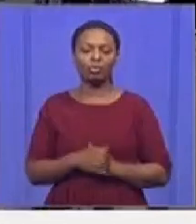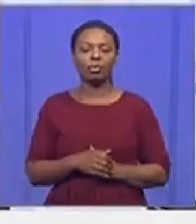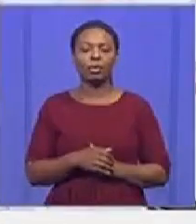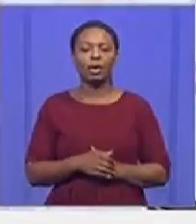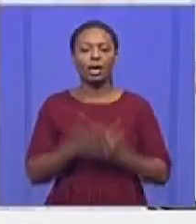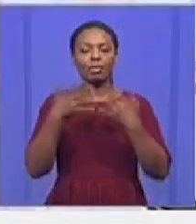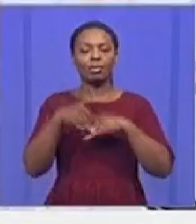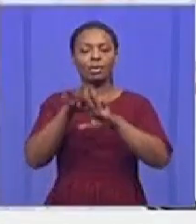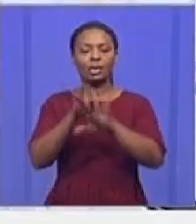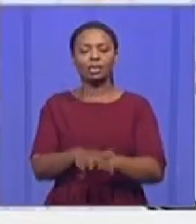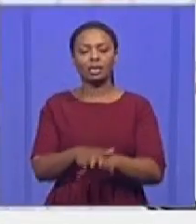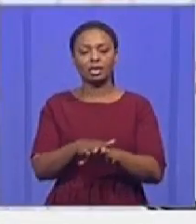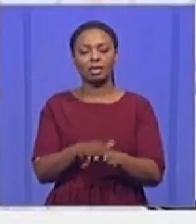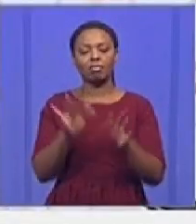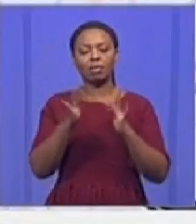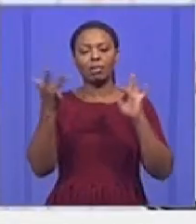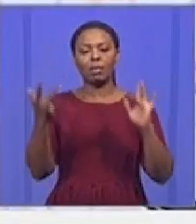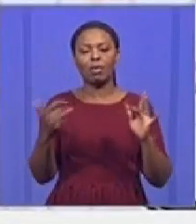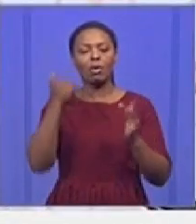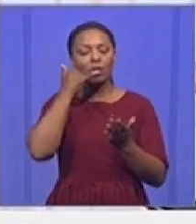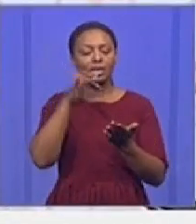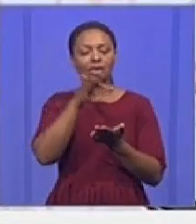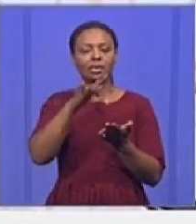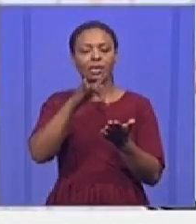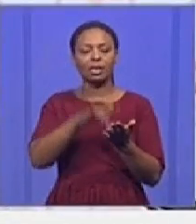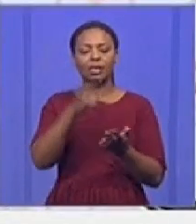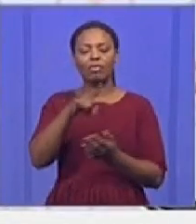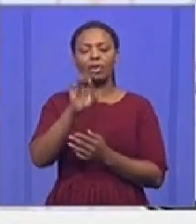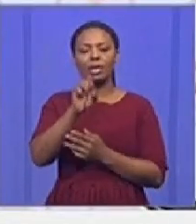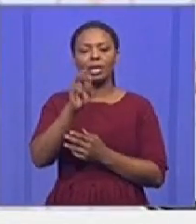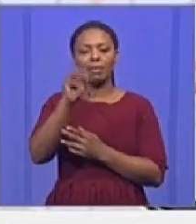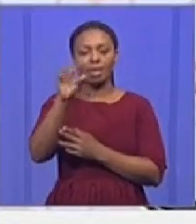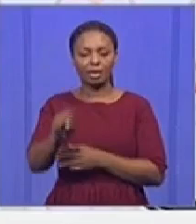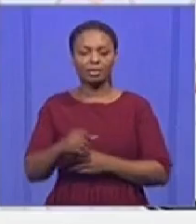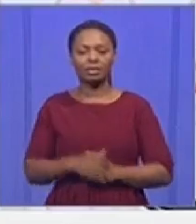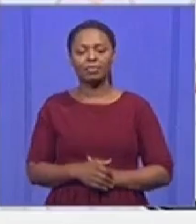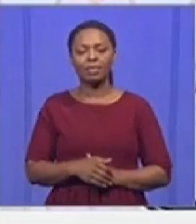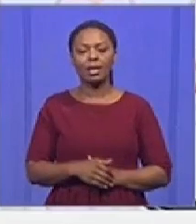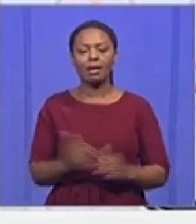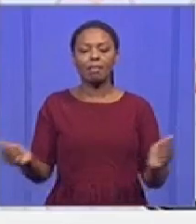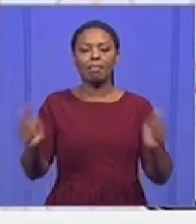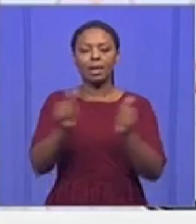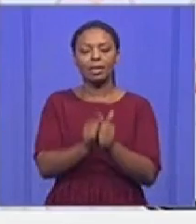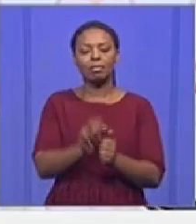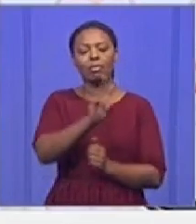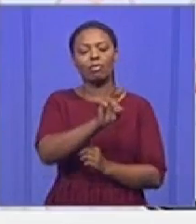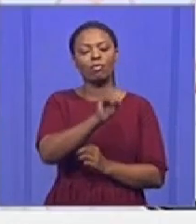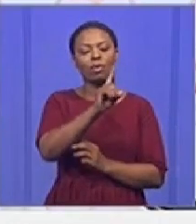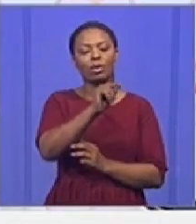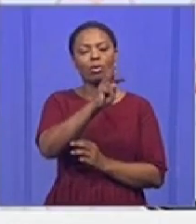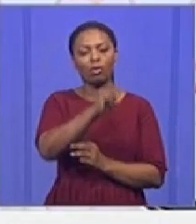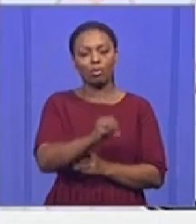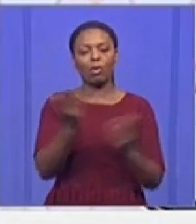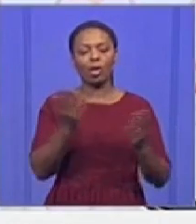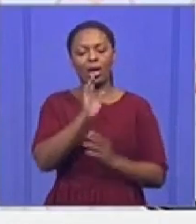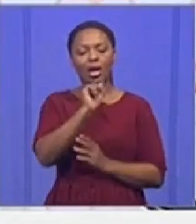implementation of the digital call centers for EMS in partnership with Vodacom in Uppington and